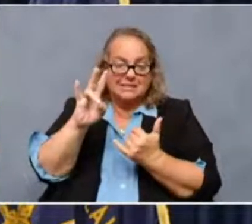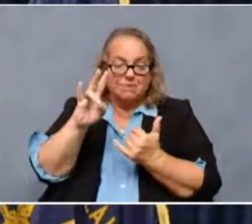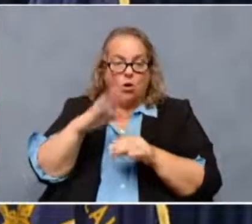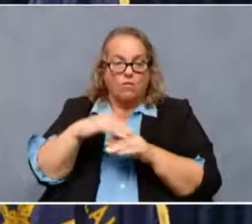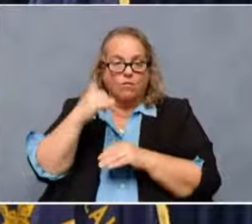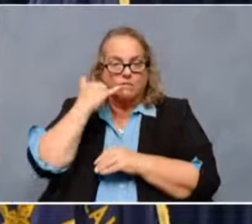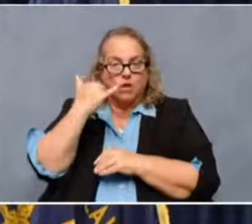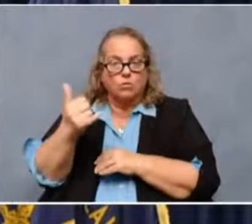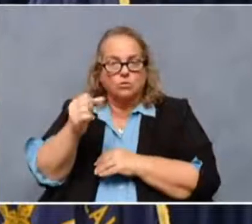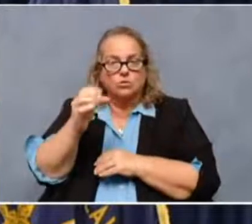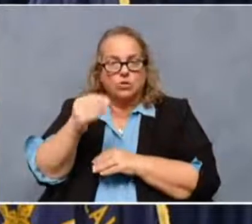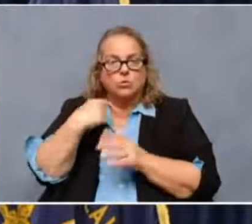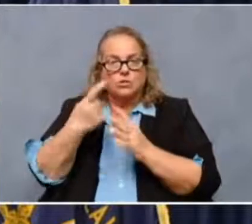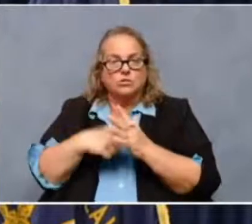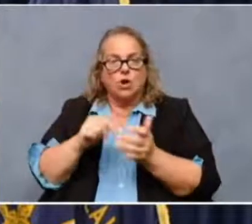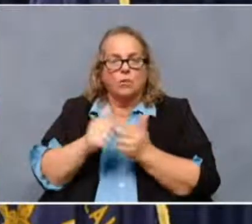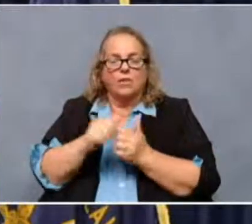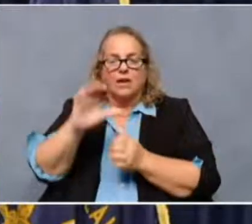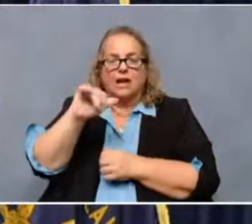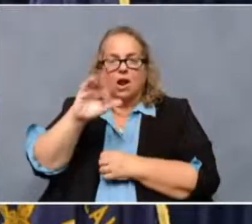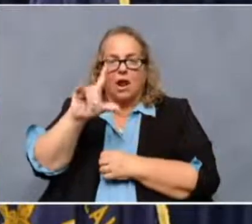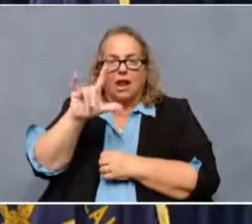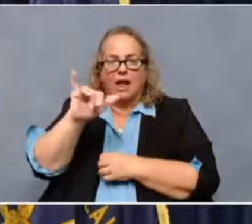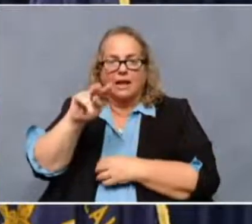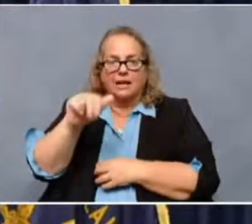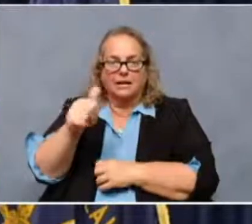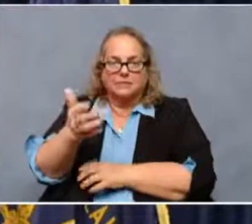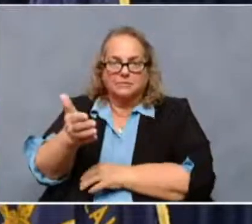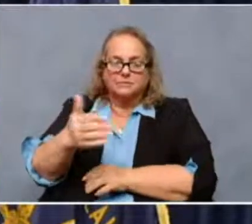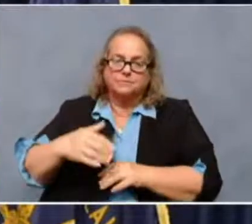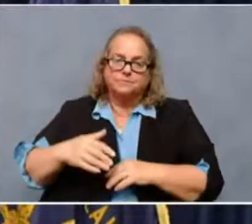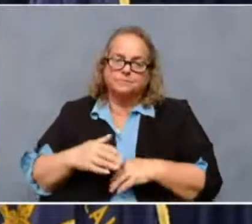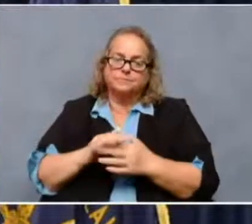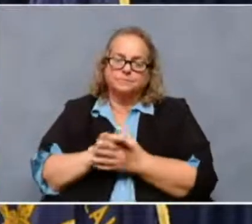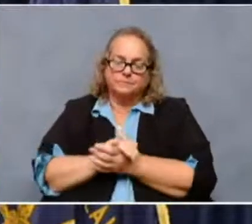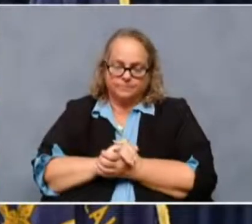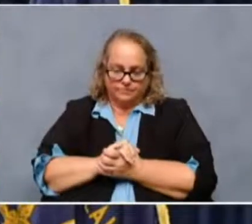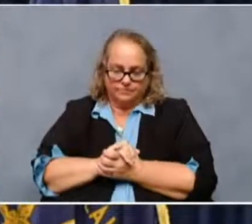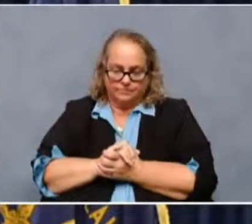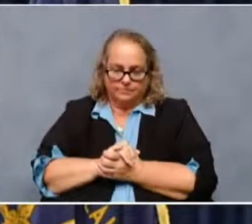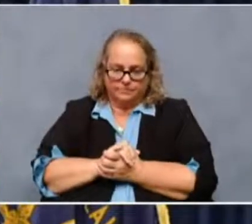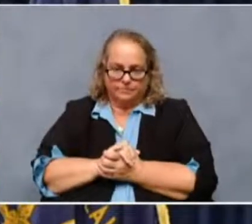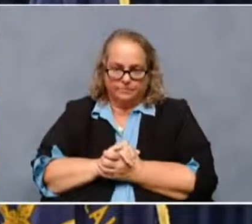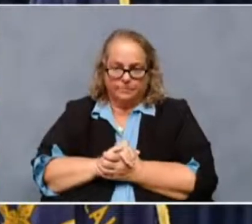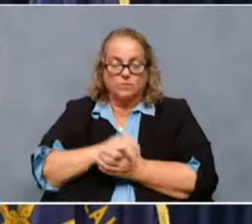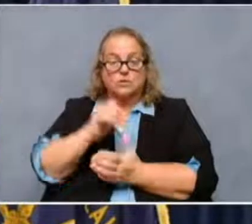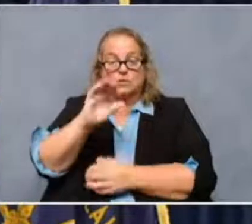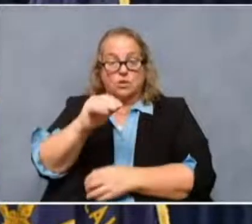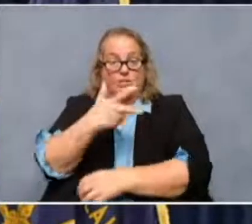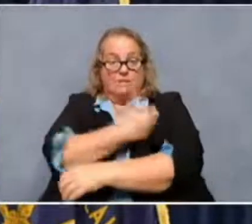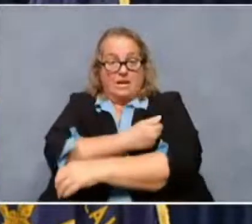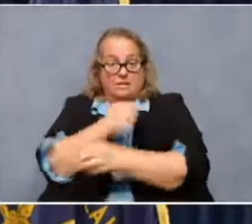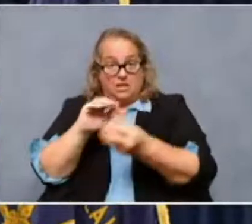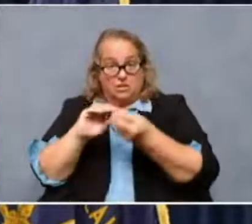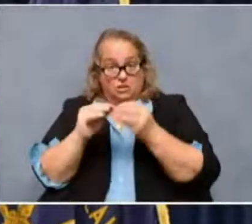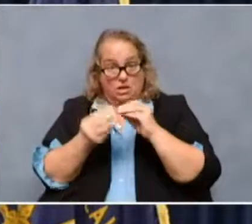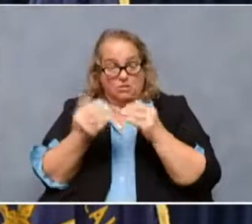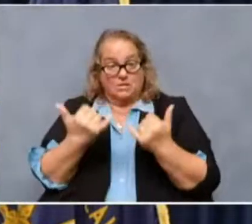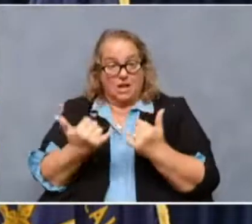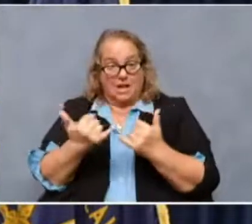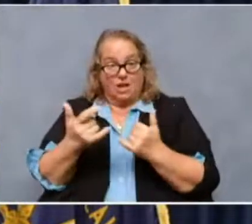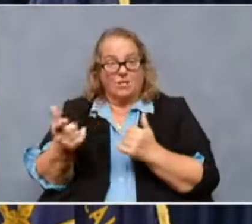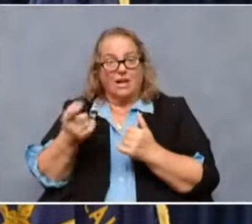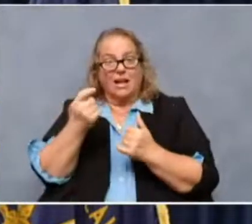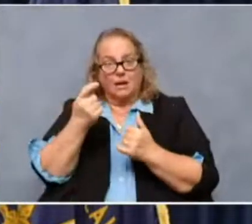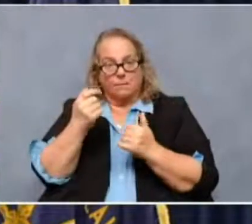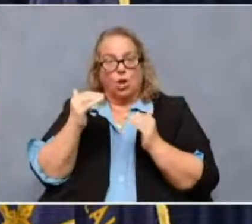we'll start with Carolina, if you're ready. So these vaccination numbers, now that they're actually a little bit lower